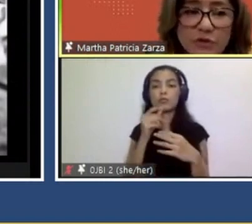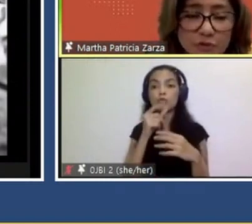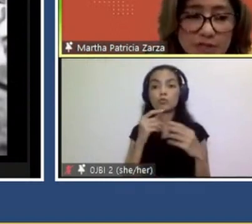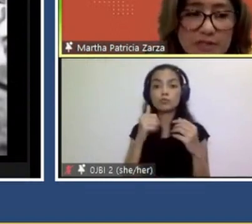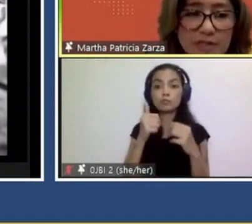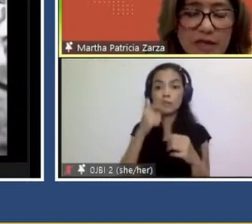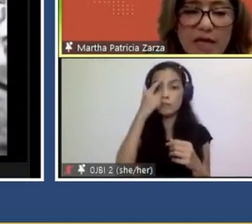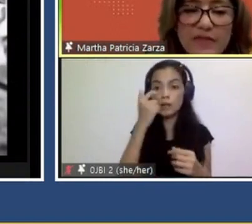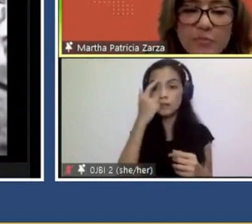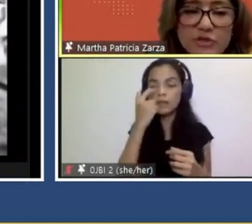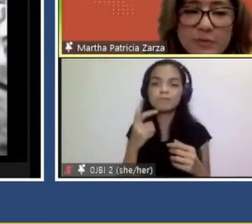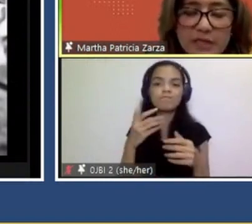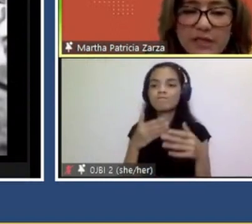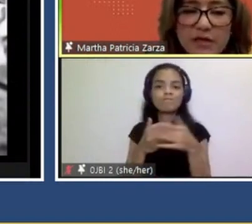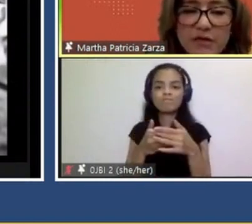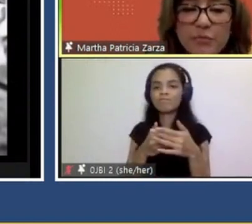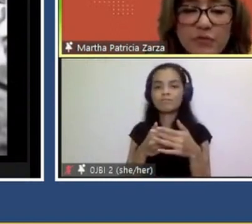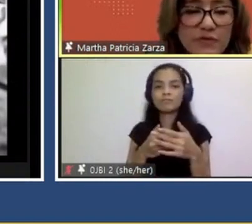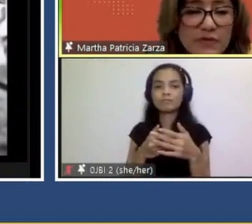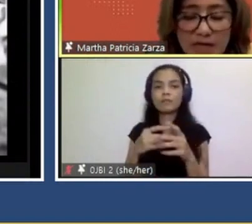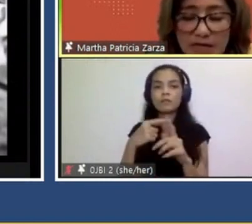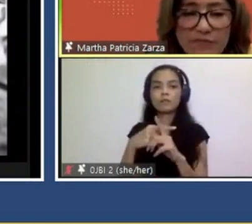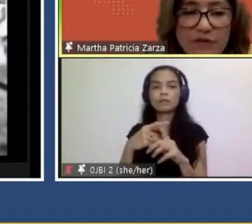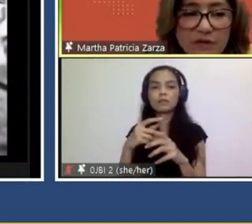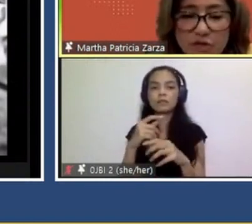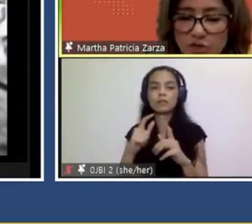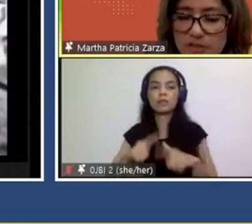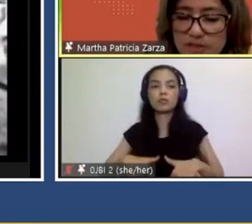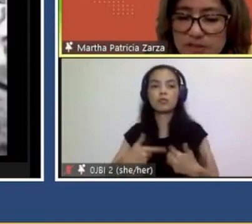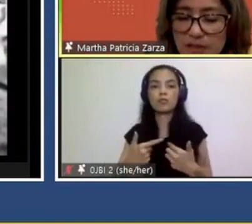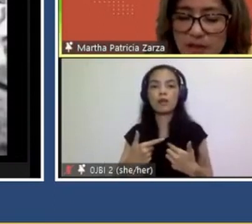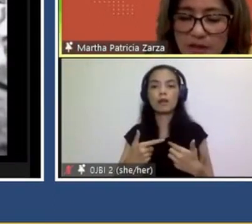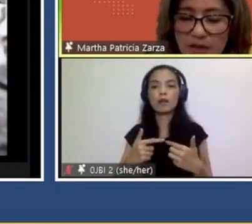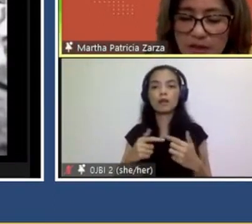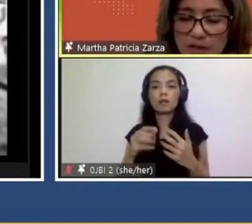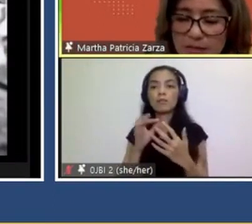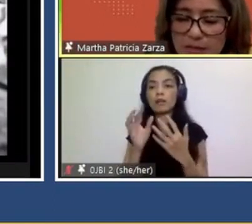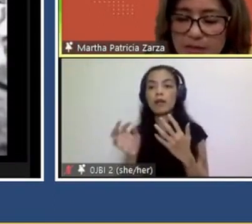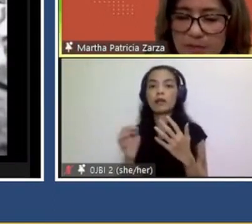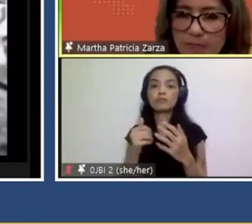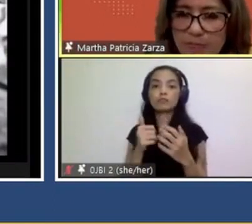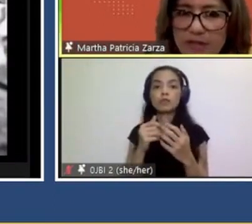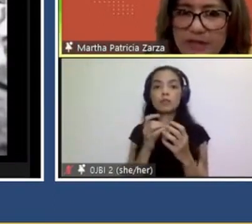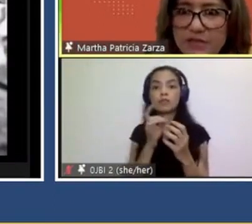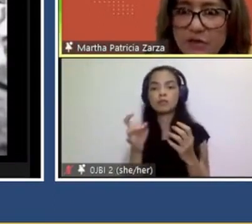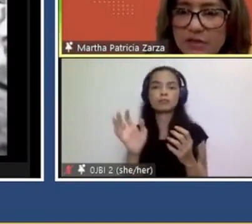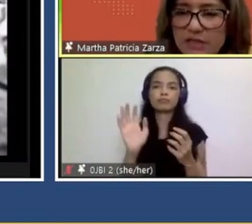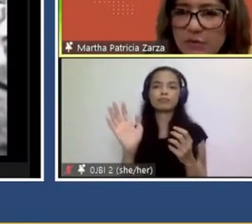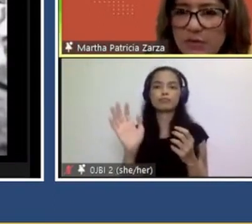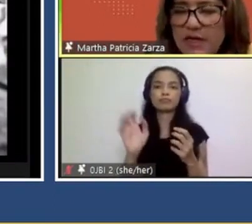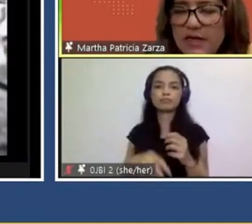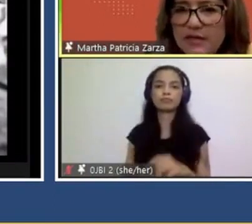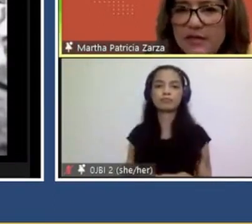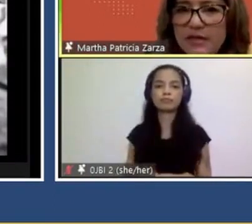employment opportunities and the possibility of improving their life choices. In this